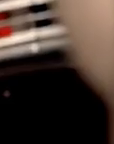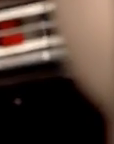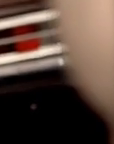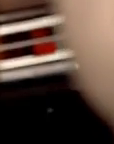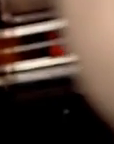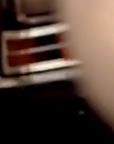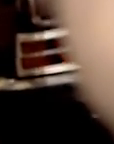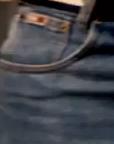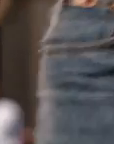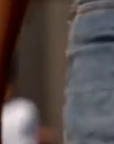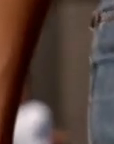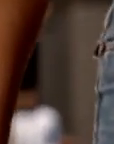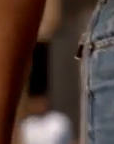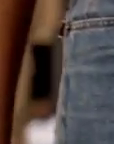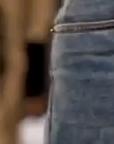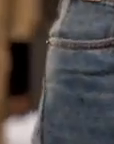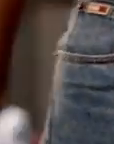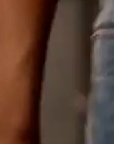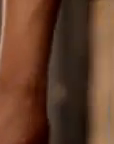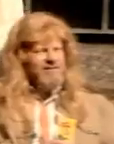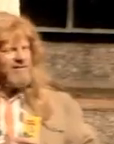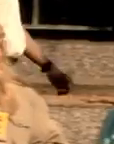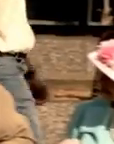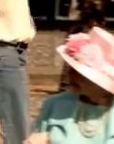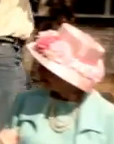Take a pinch of alpha, that's for fun.